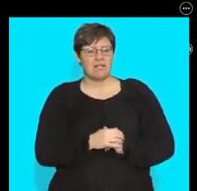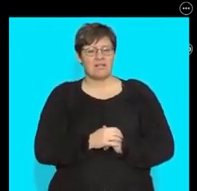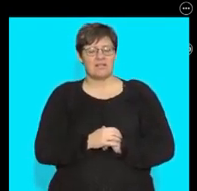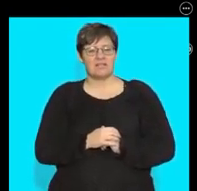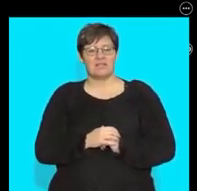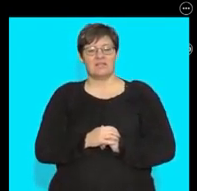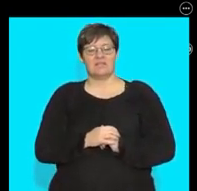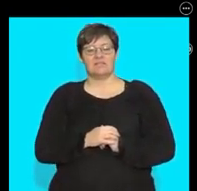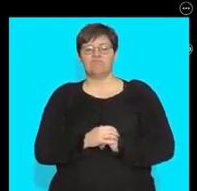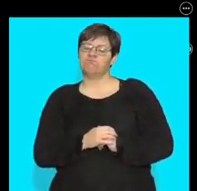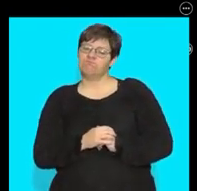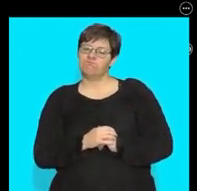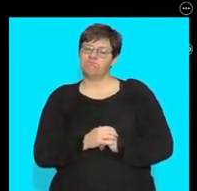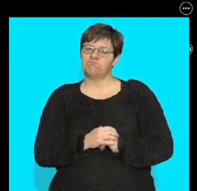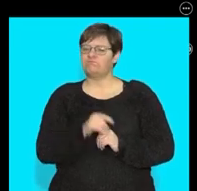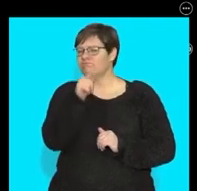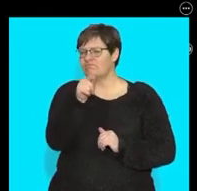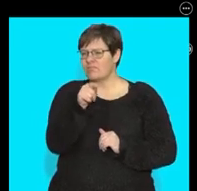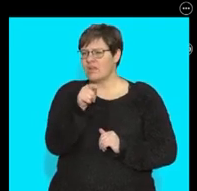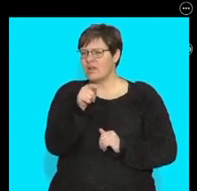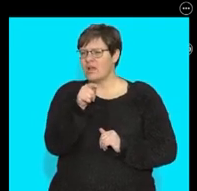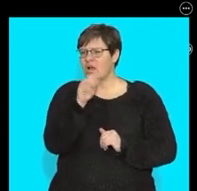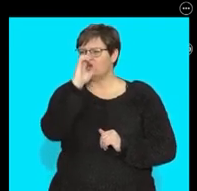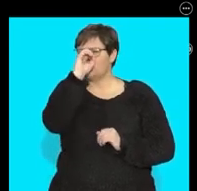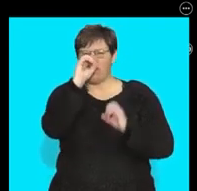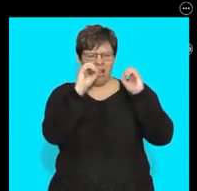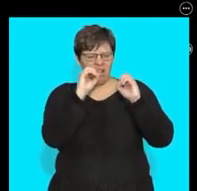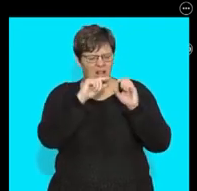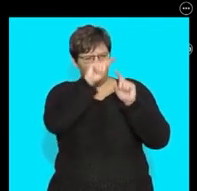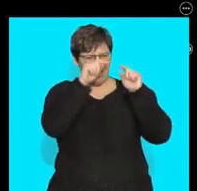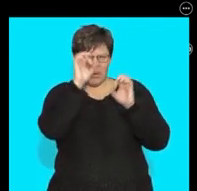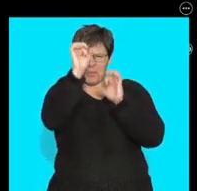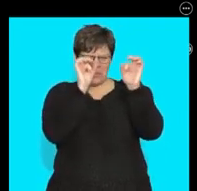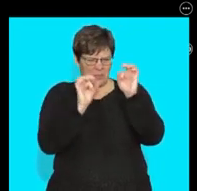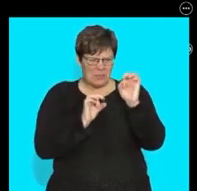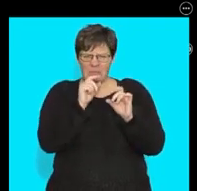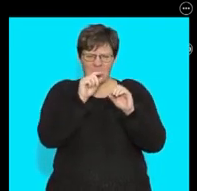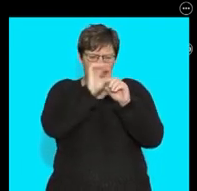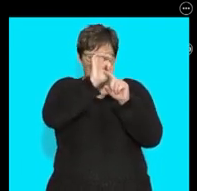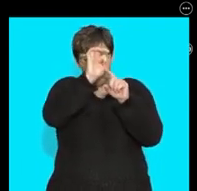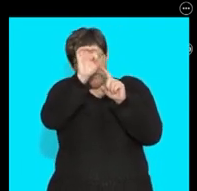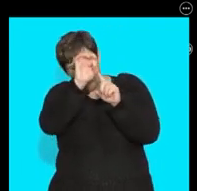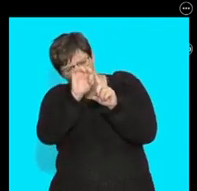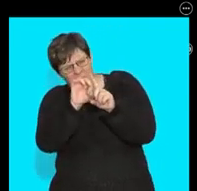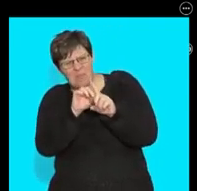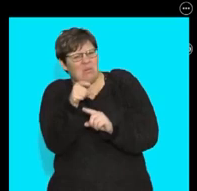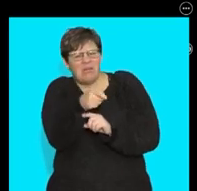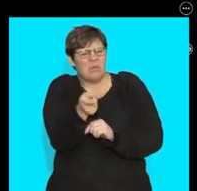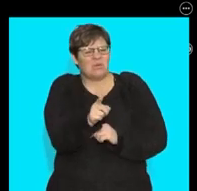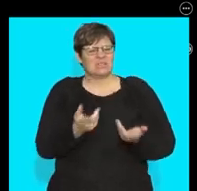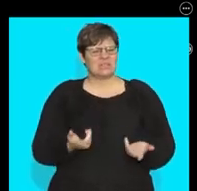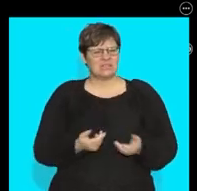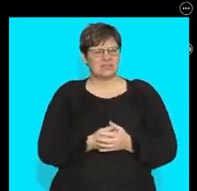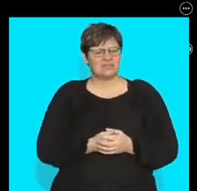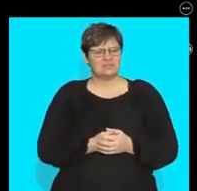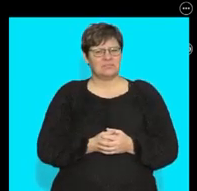quite, wondering what those circles are on them. And those circles are going to be, all